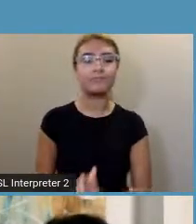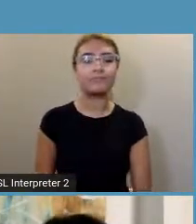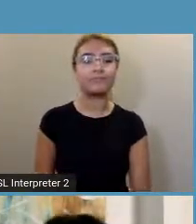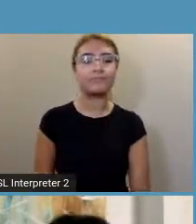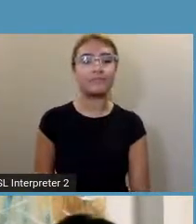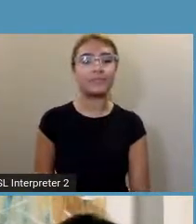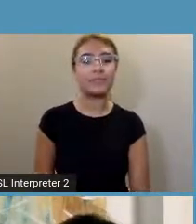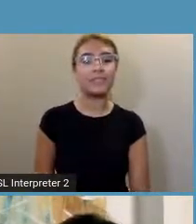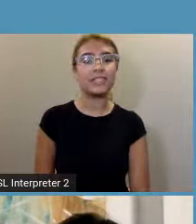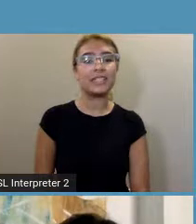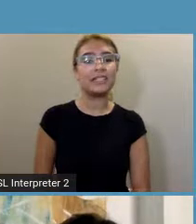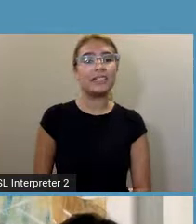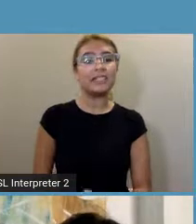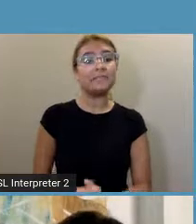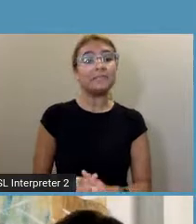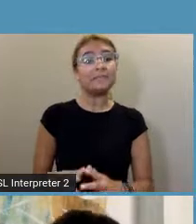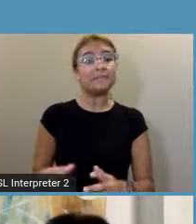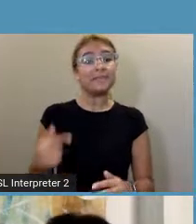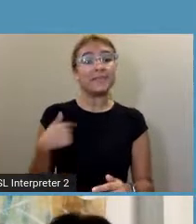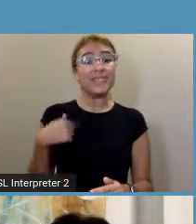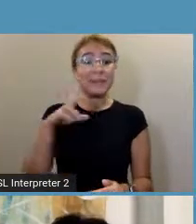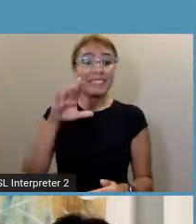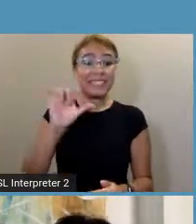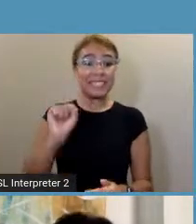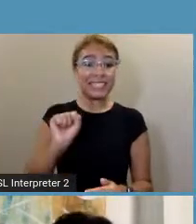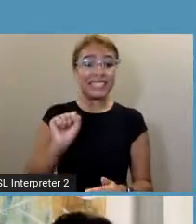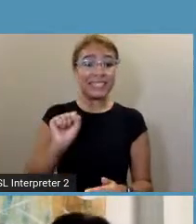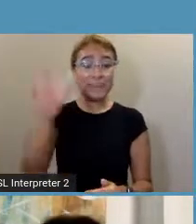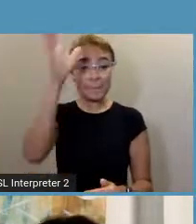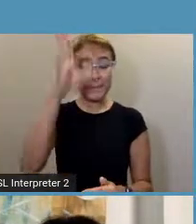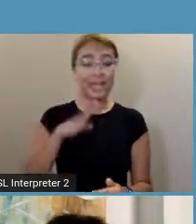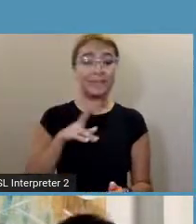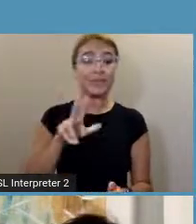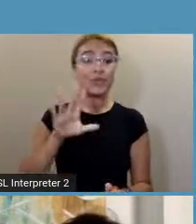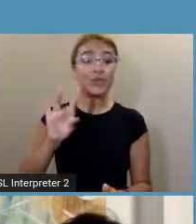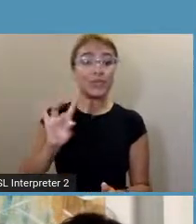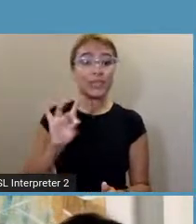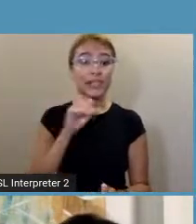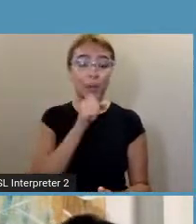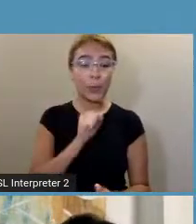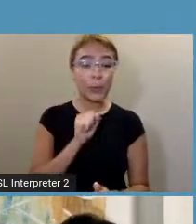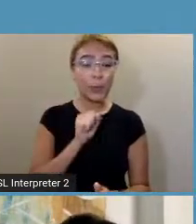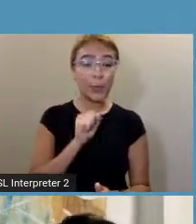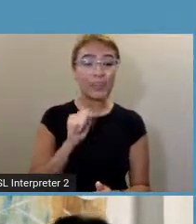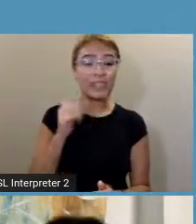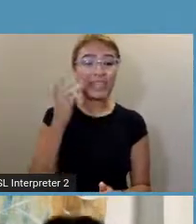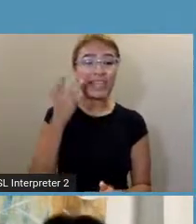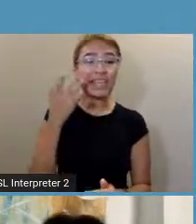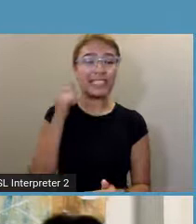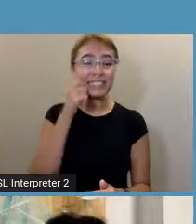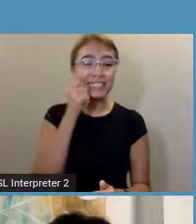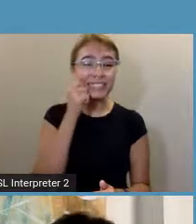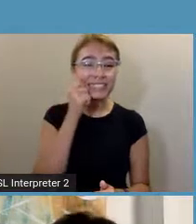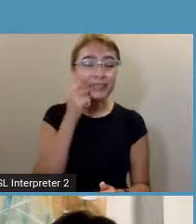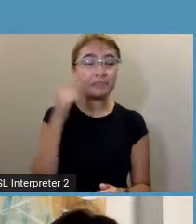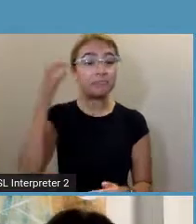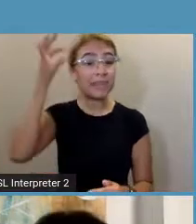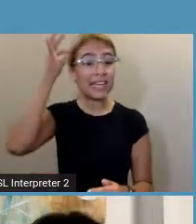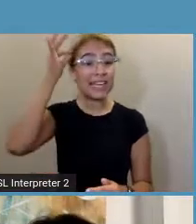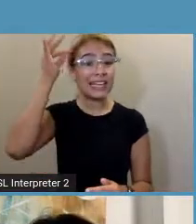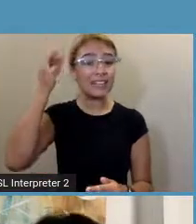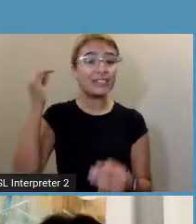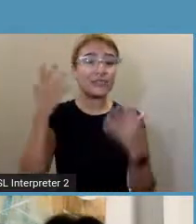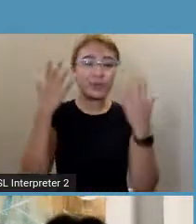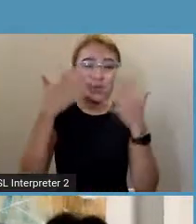Pretty much my introduction is that I am a cis male. I'm 38. I'm light-skinned. My hair is